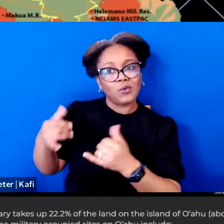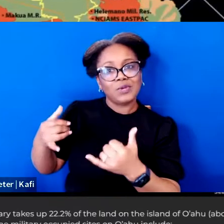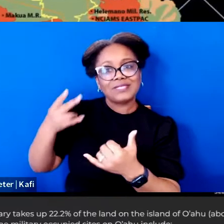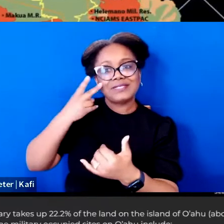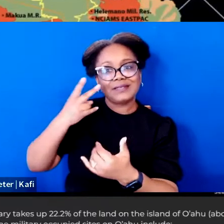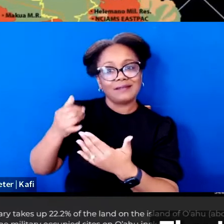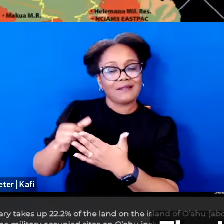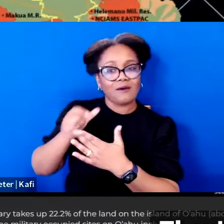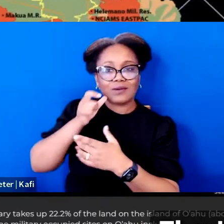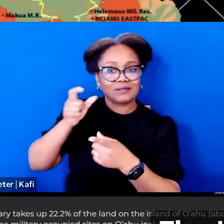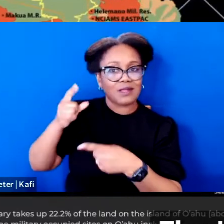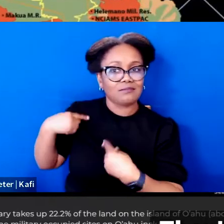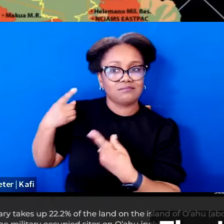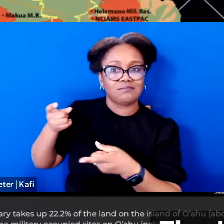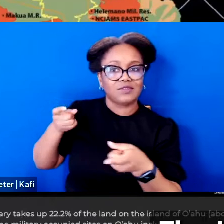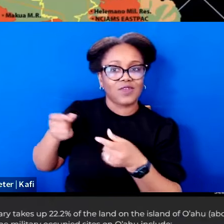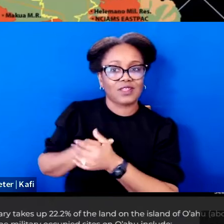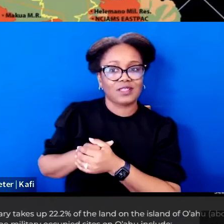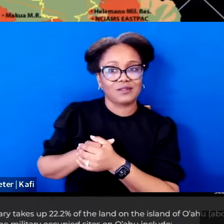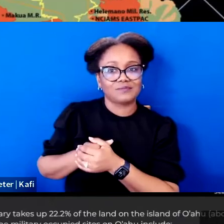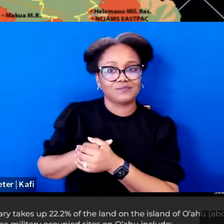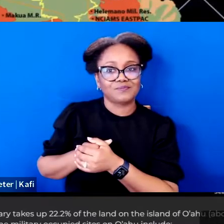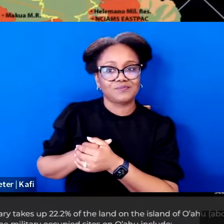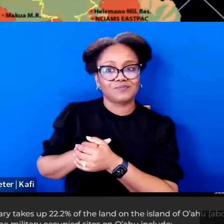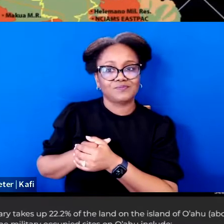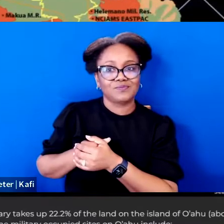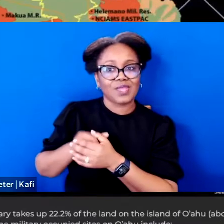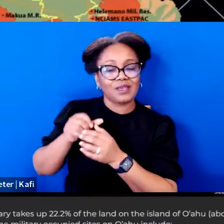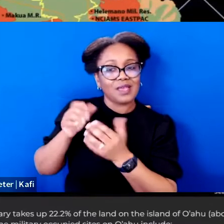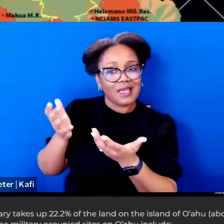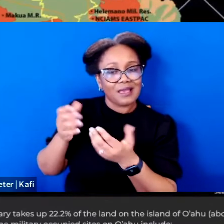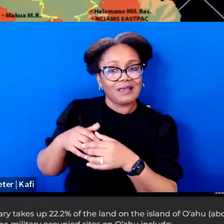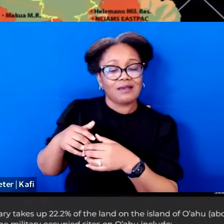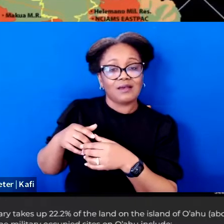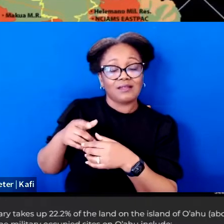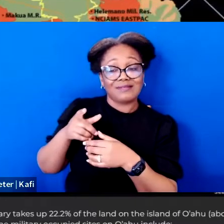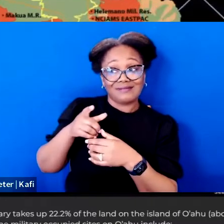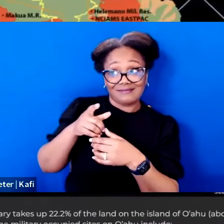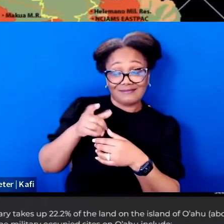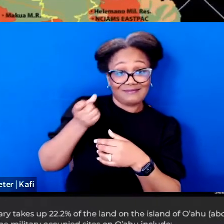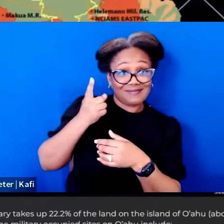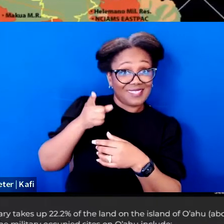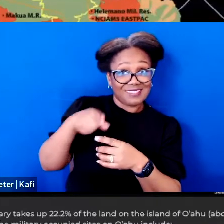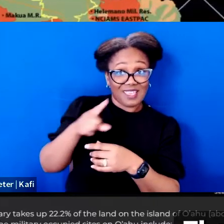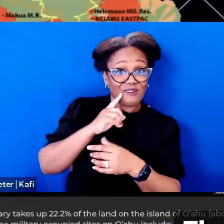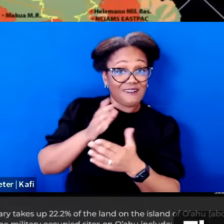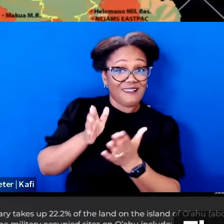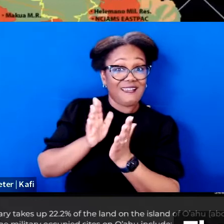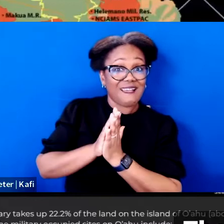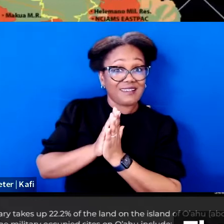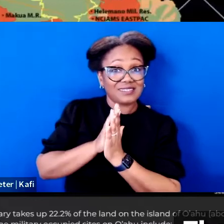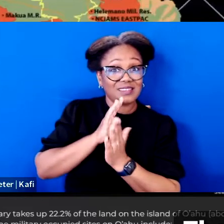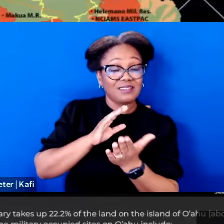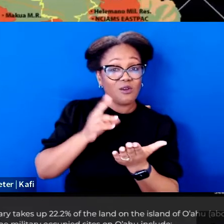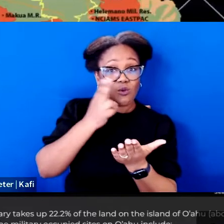properties. They're asking Hawaiians to conserve water, but they're not curbing tourism. Or golf course use. There's